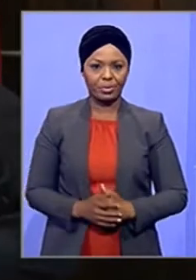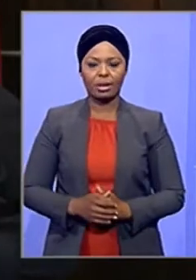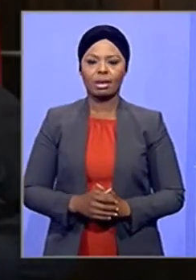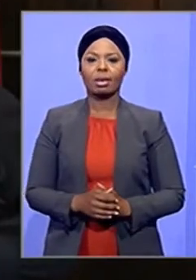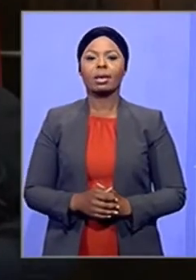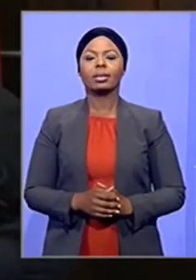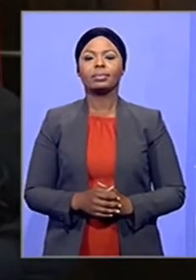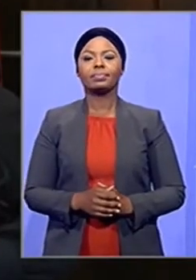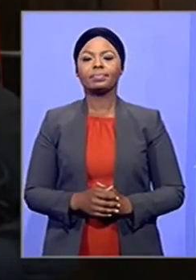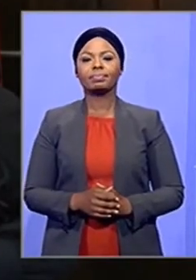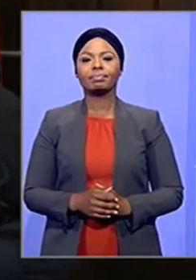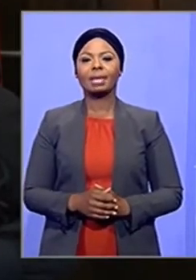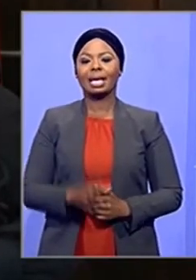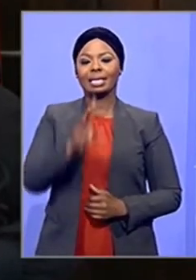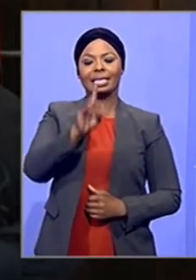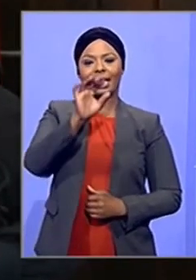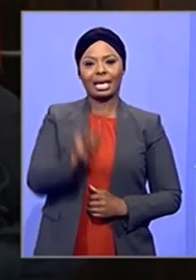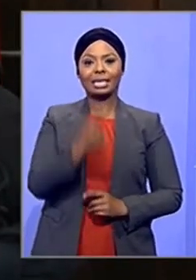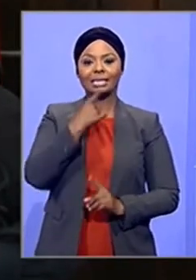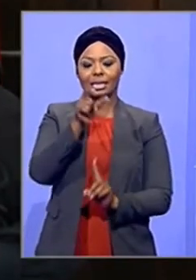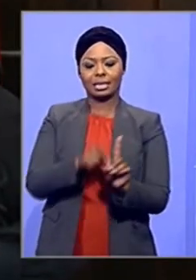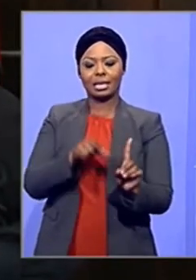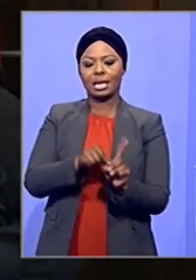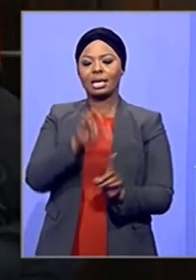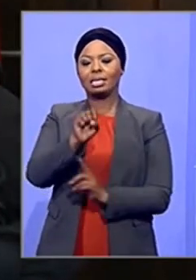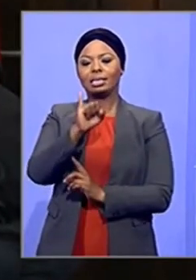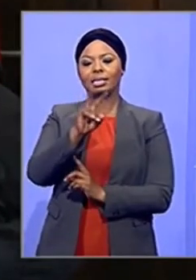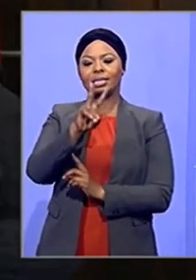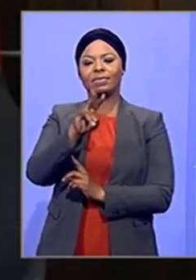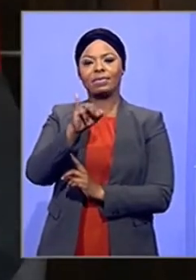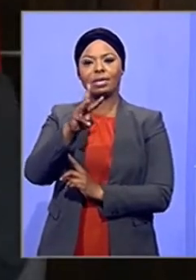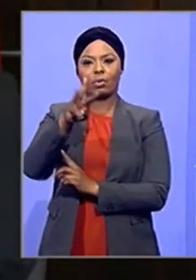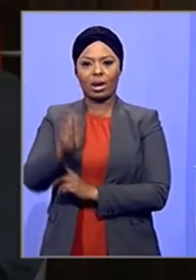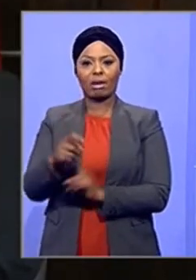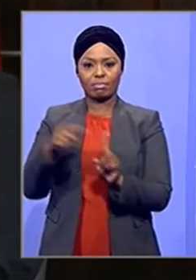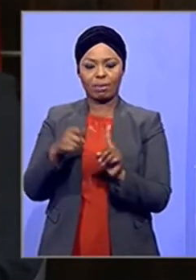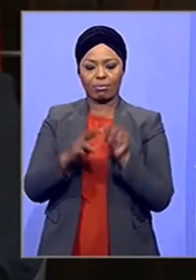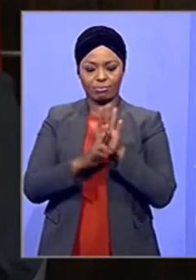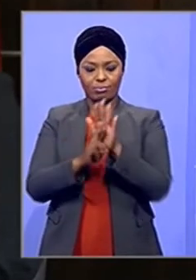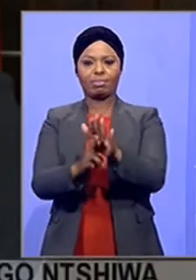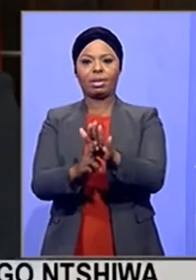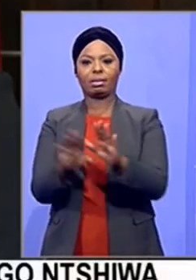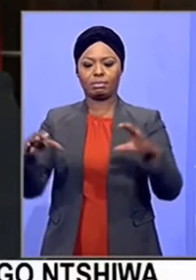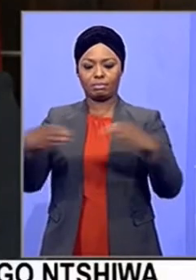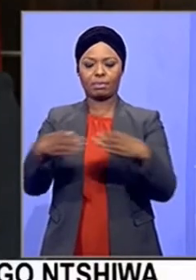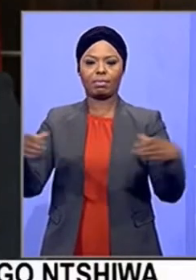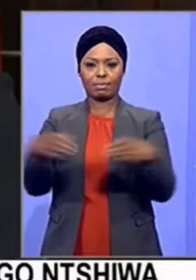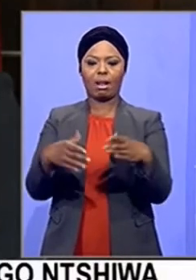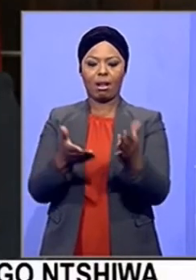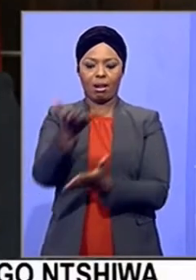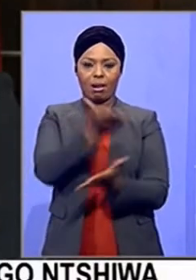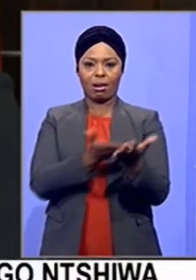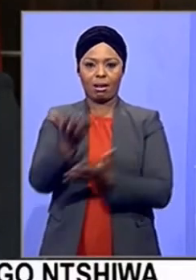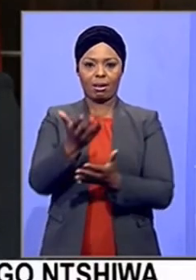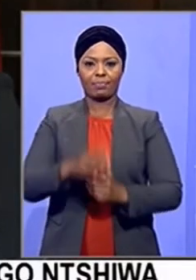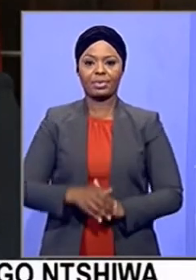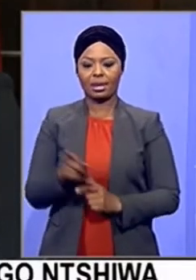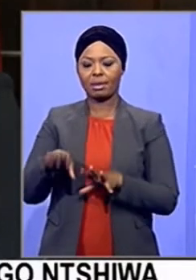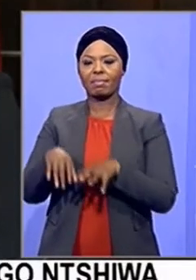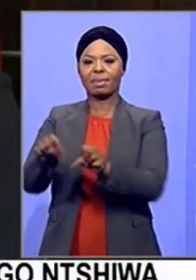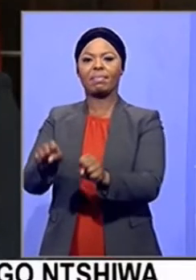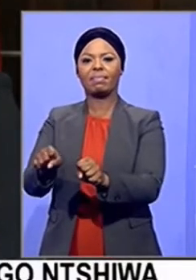DA itsisitse siviwe kwa gobe jaaka semesogolo sa yona kwa kokwano bosetšhaba o kokomala maemo a gana